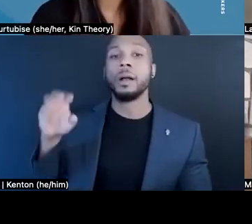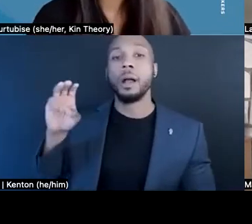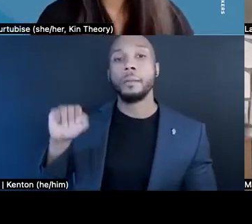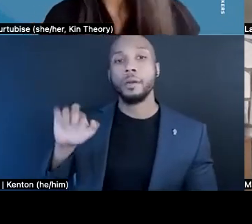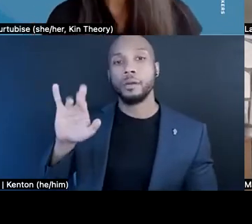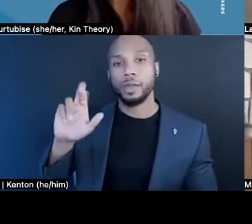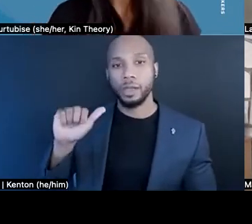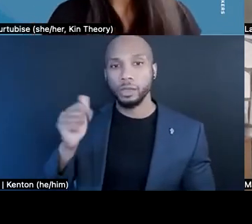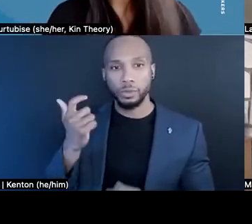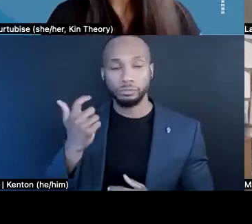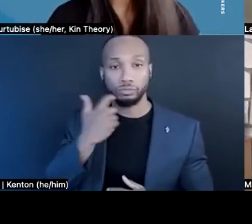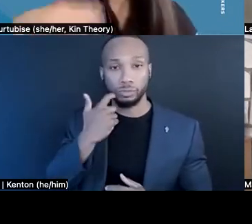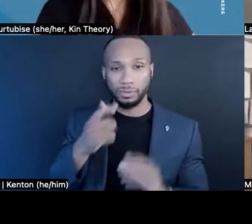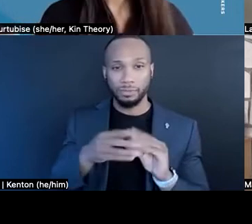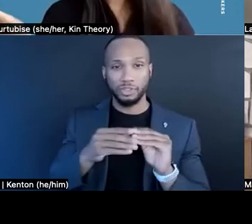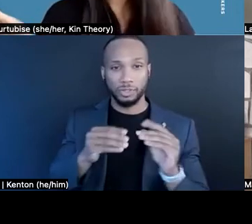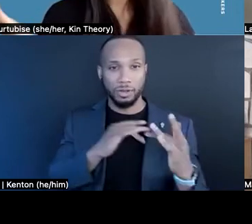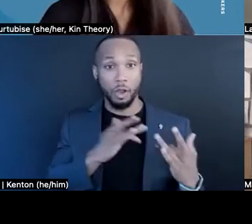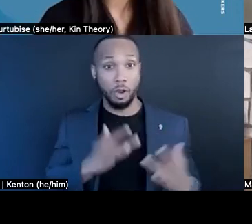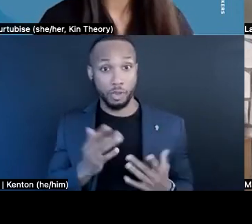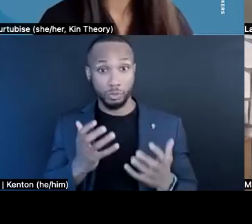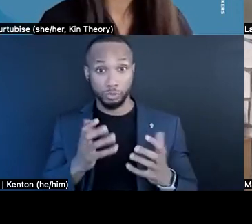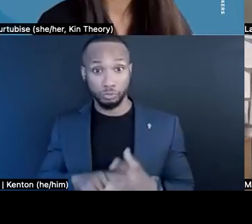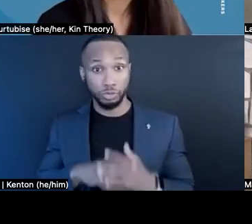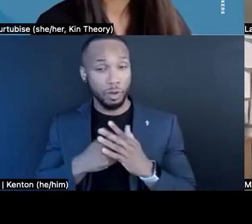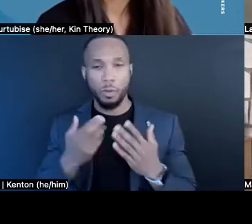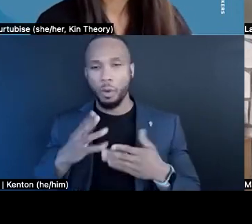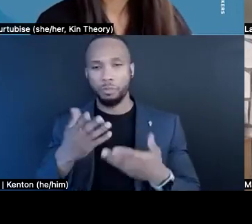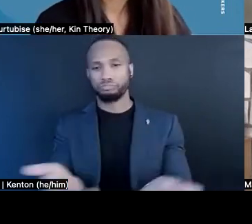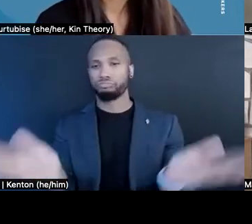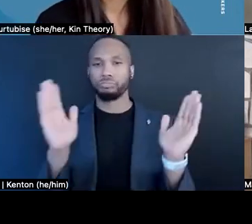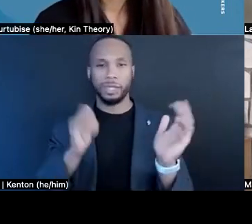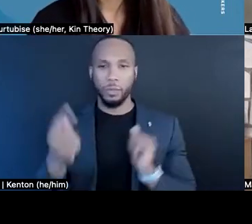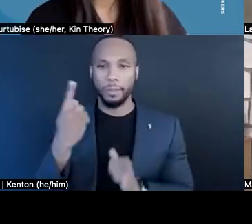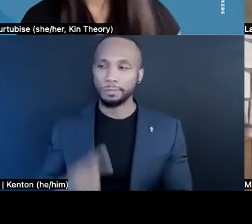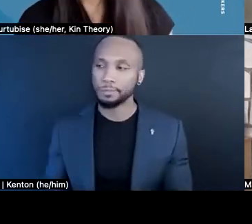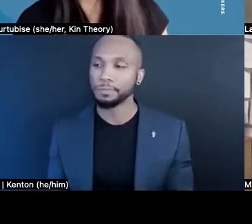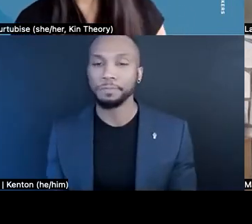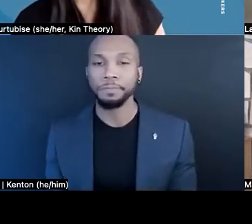Heartwork already. Do you want to start us off there? Or the floor is open.